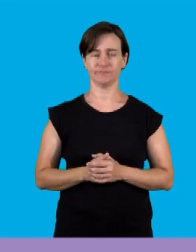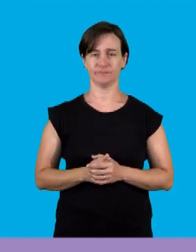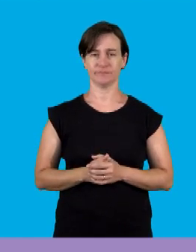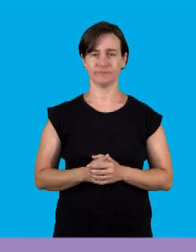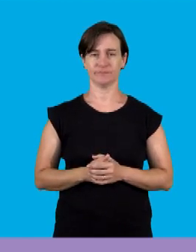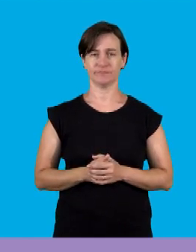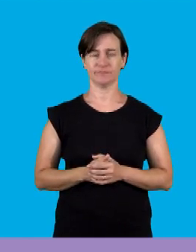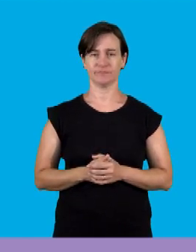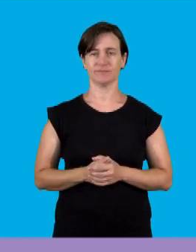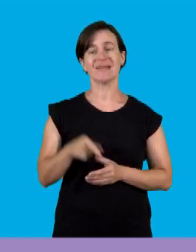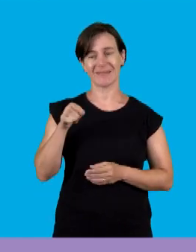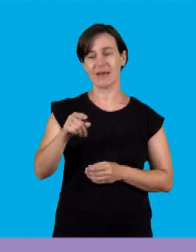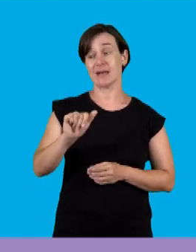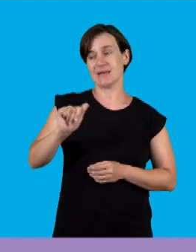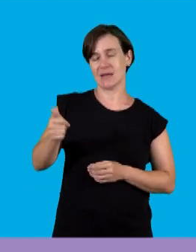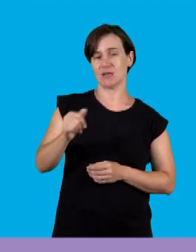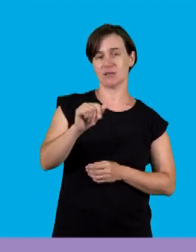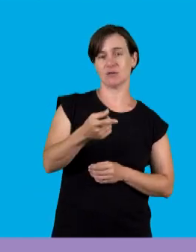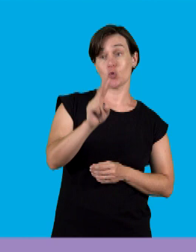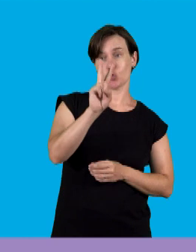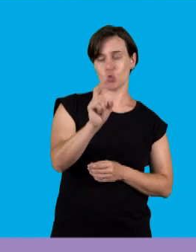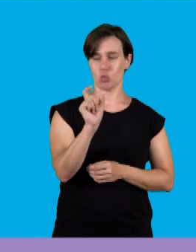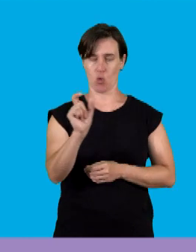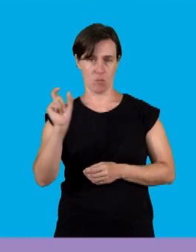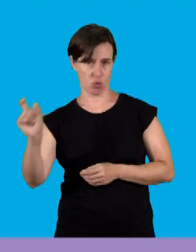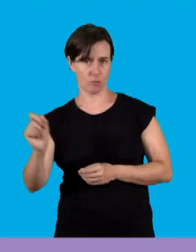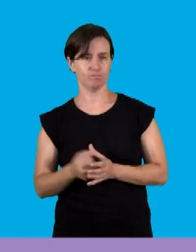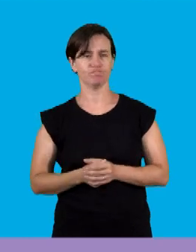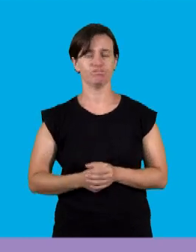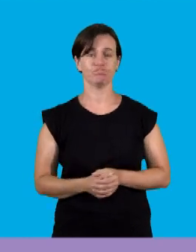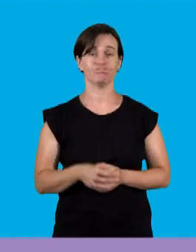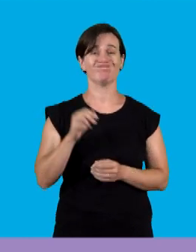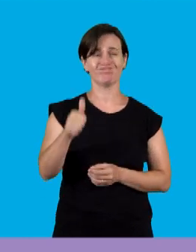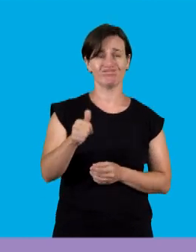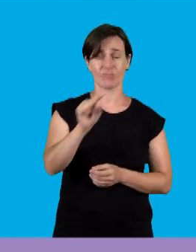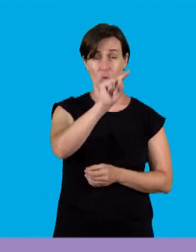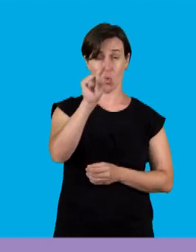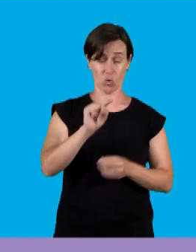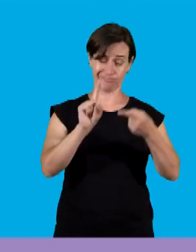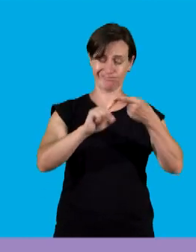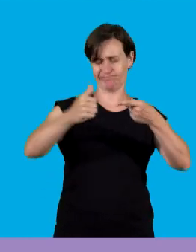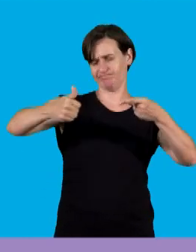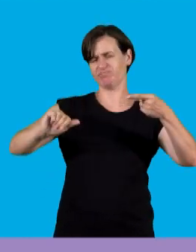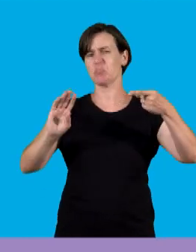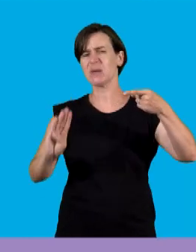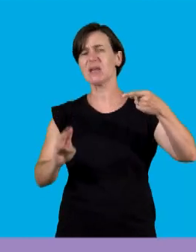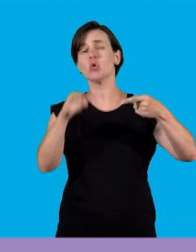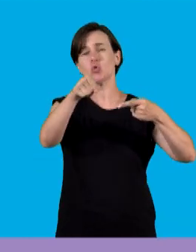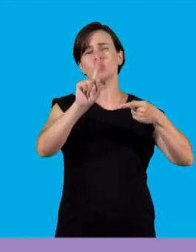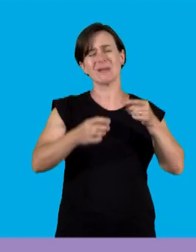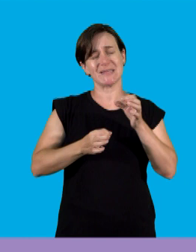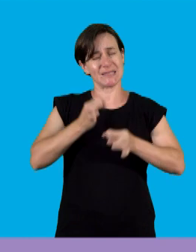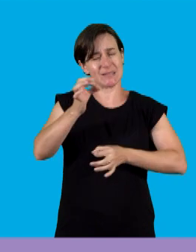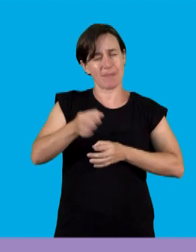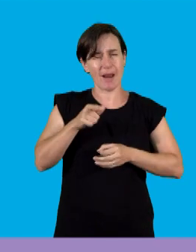45. And those would be the next 2 terms. Now describe the numeric pattern in your own words. Now, as we